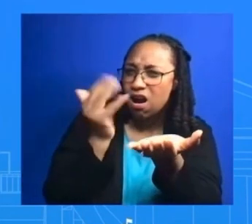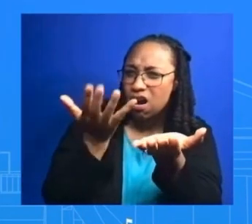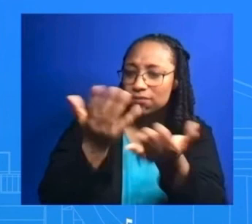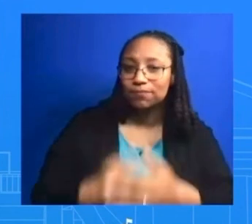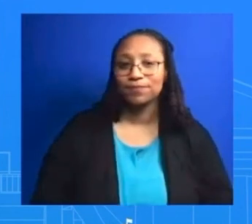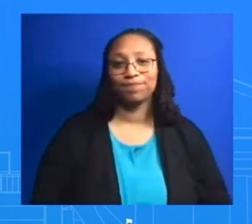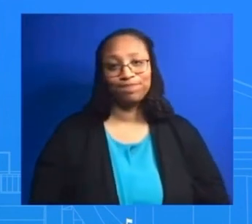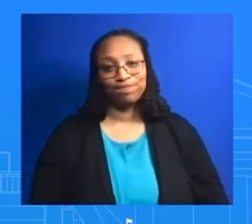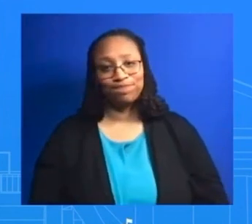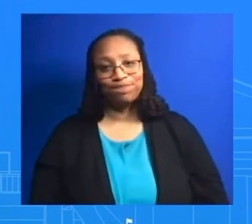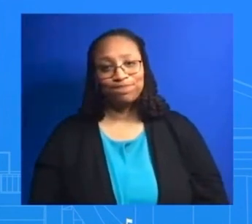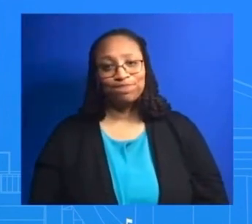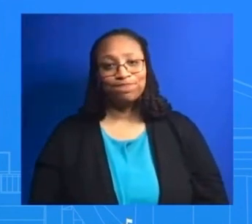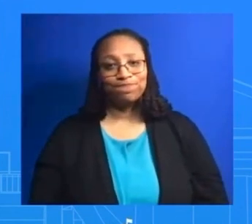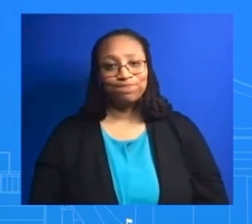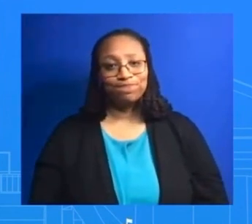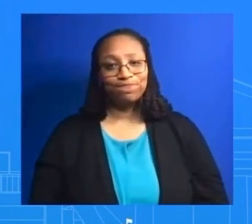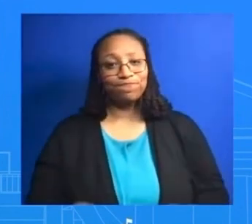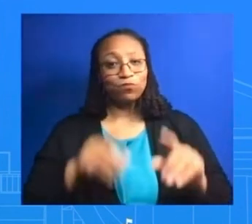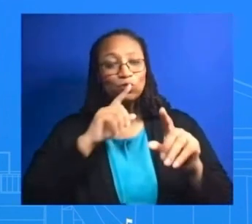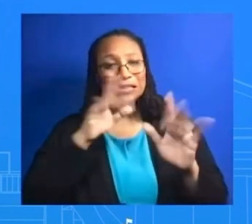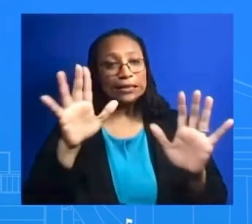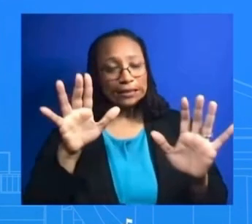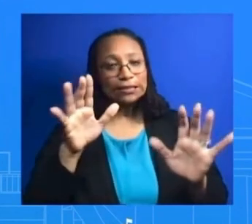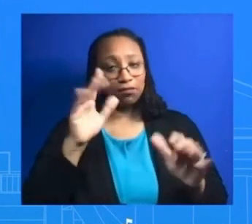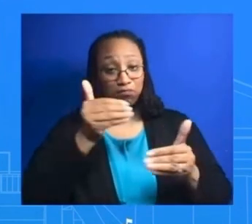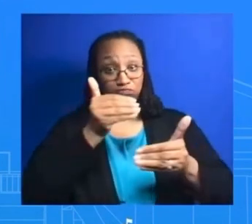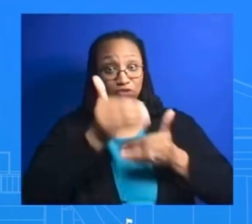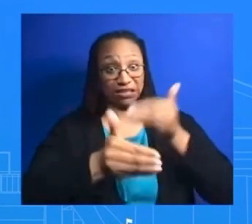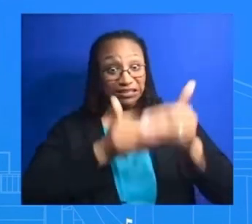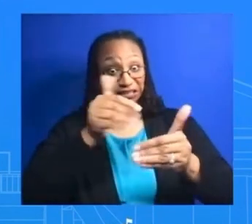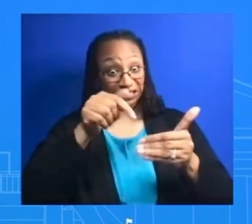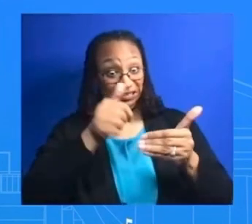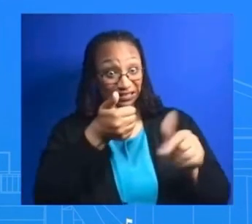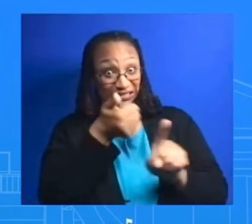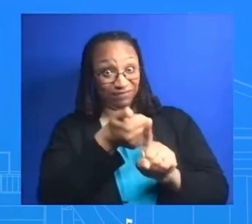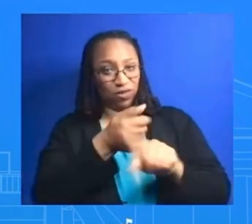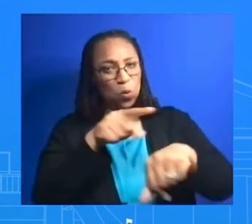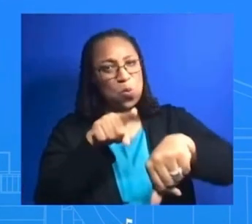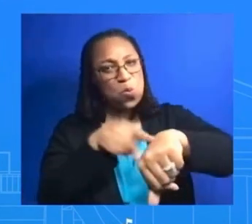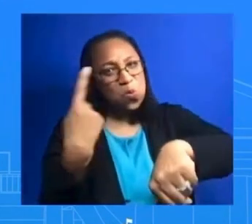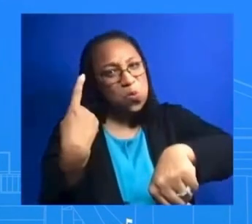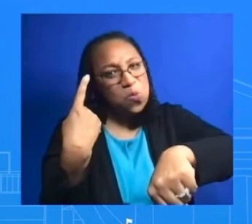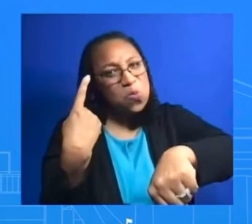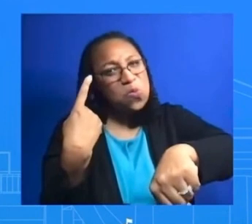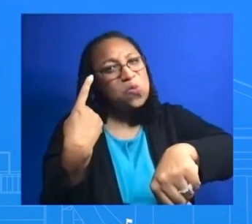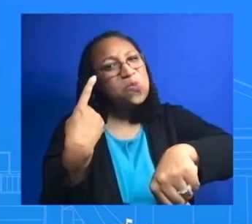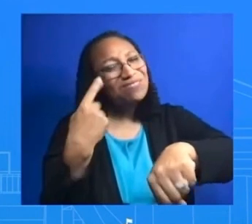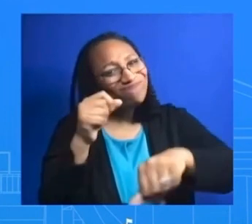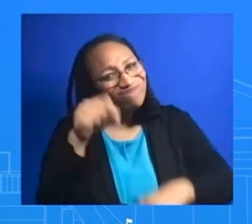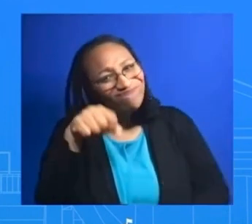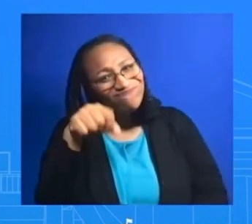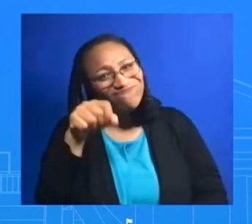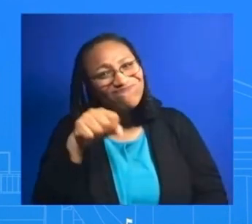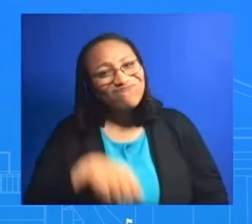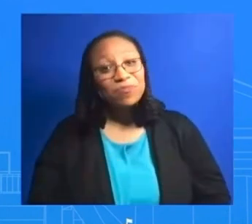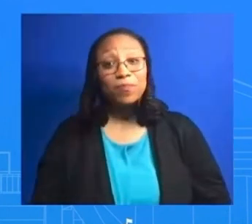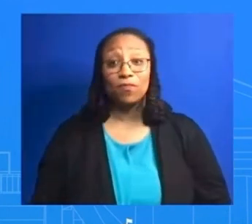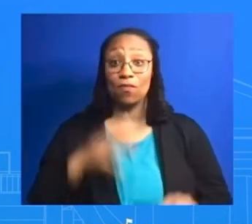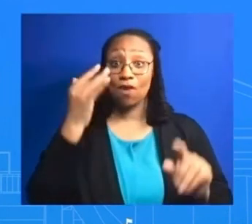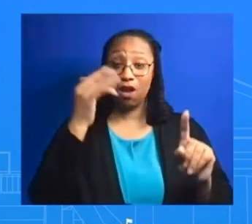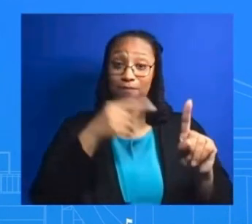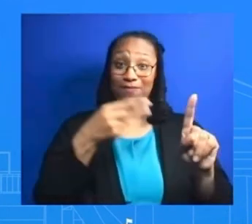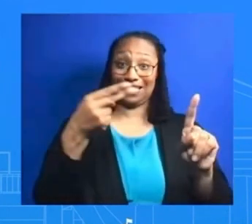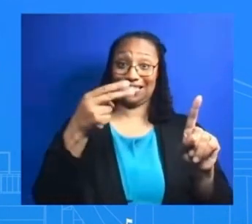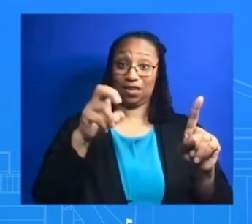Bharat, in a second. But that process does take longer, as the president said, which is why we started with the HEROES Act. We believed we had the authority, and we were ready to